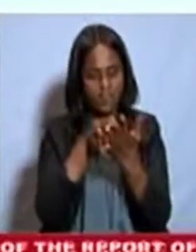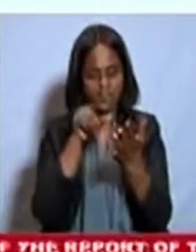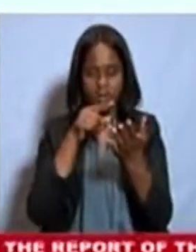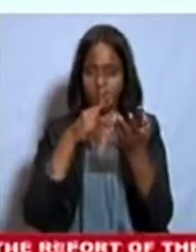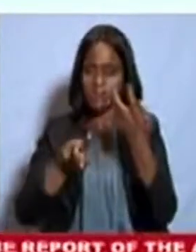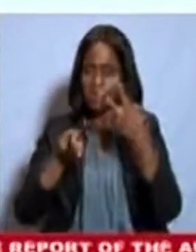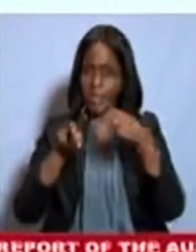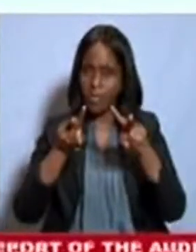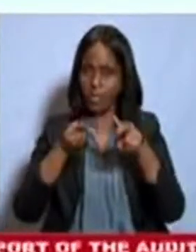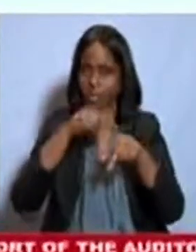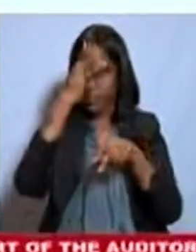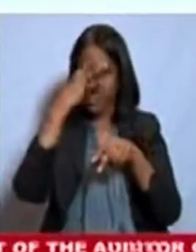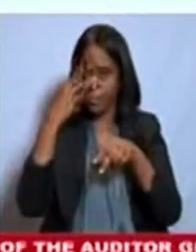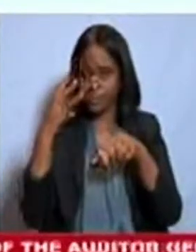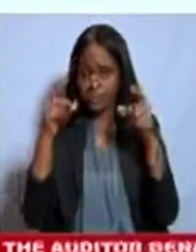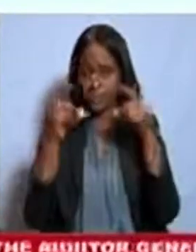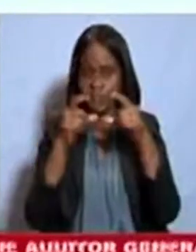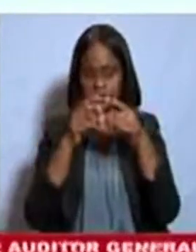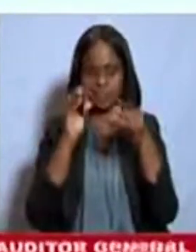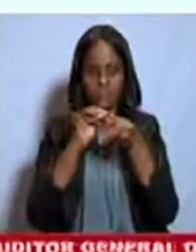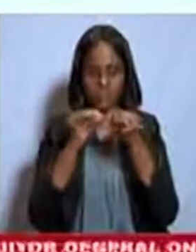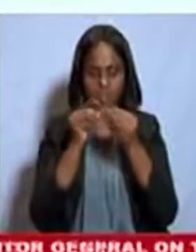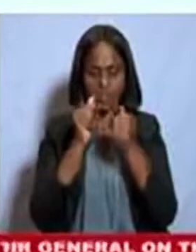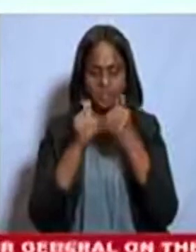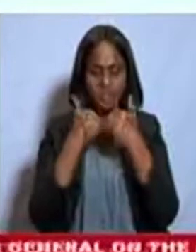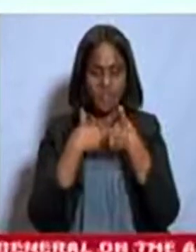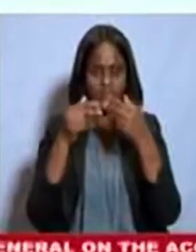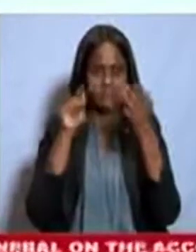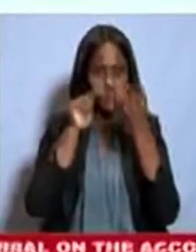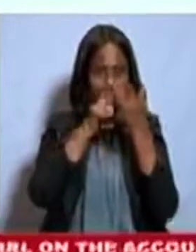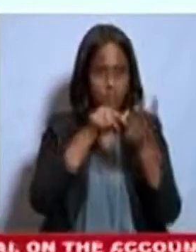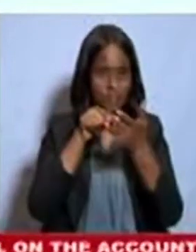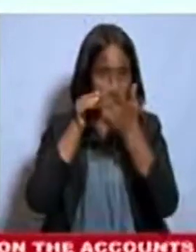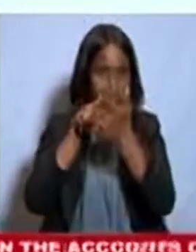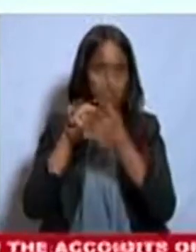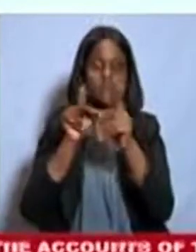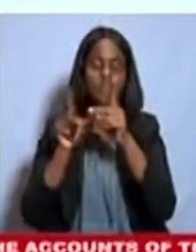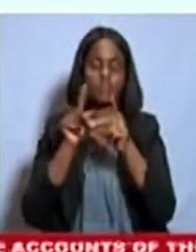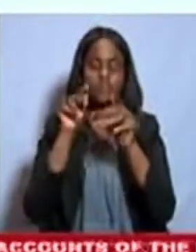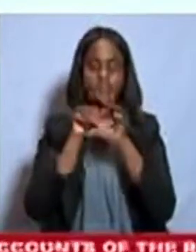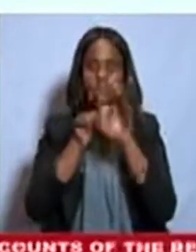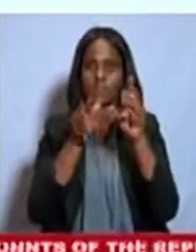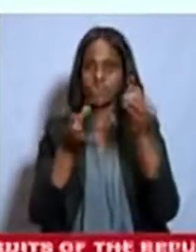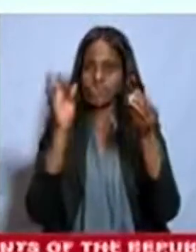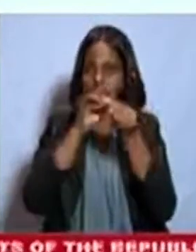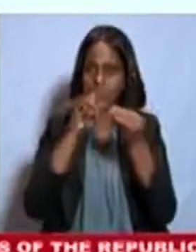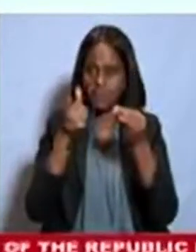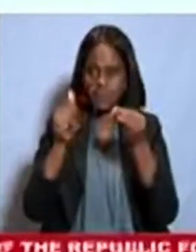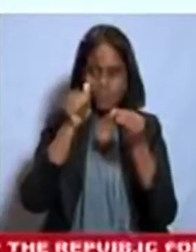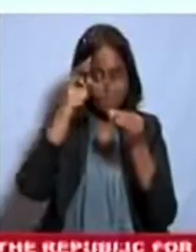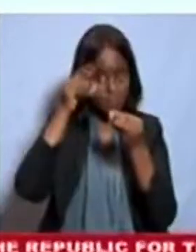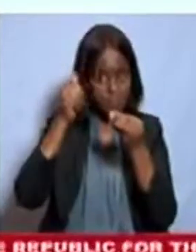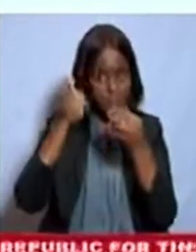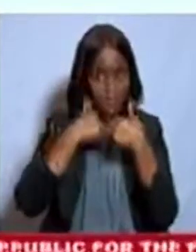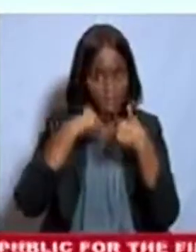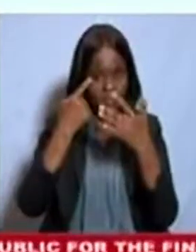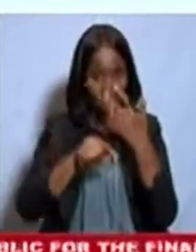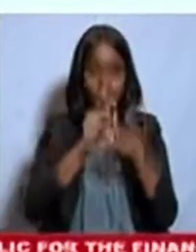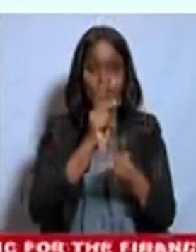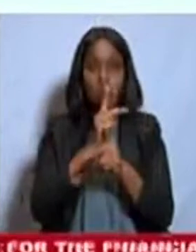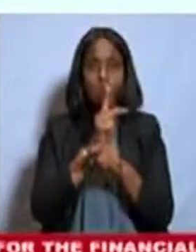duplicate national registration cards affecting the cited recipients. In addition, the ministry has since